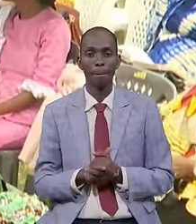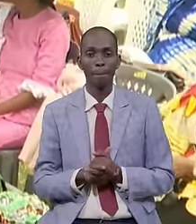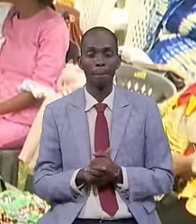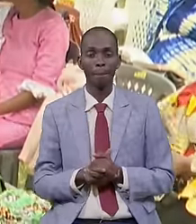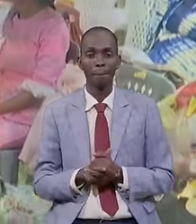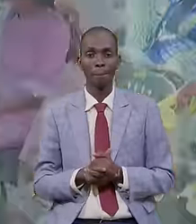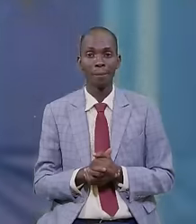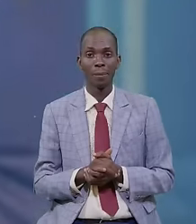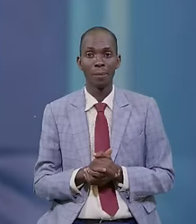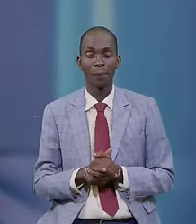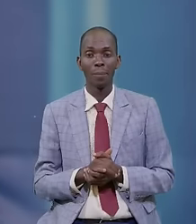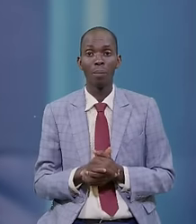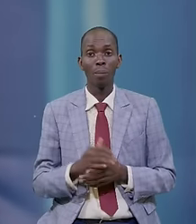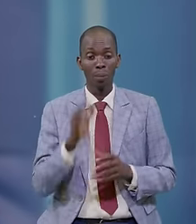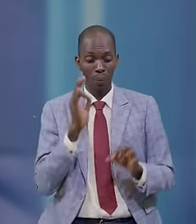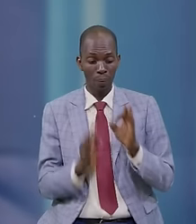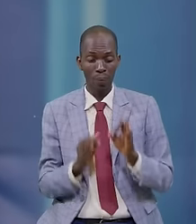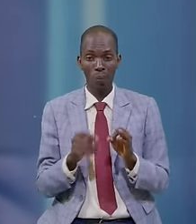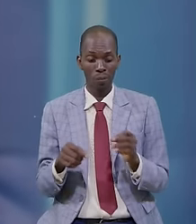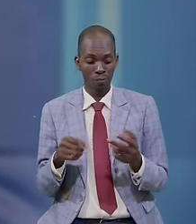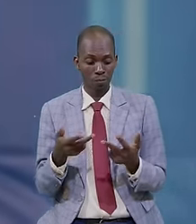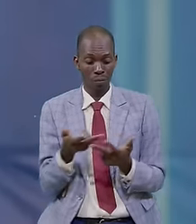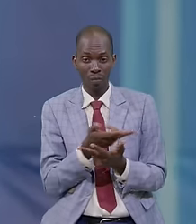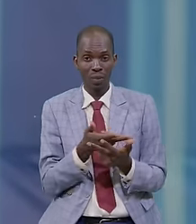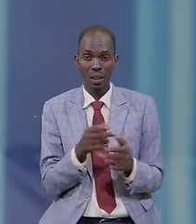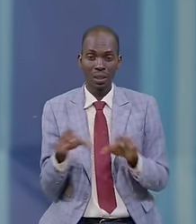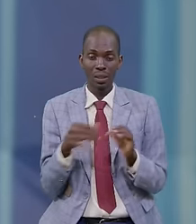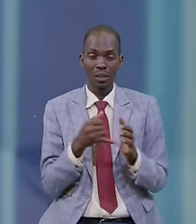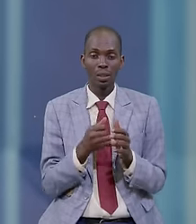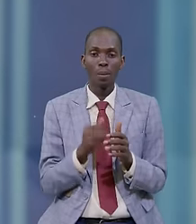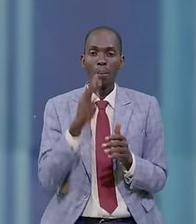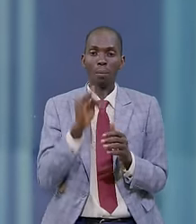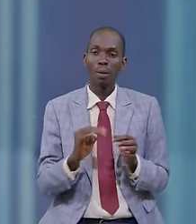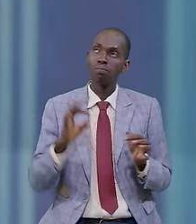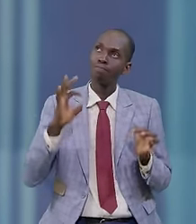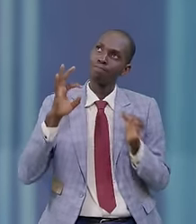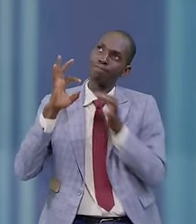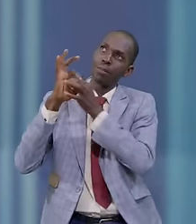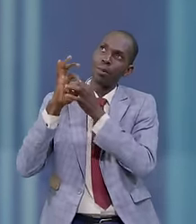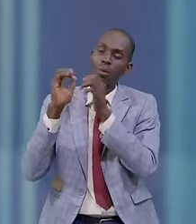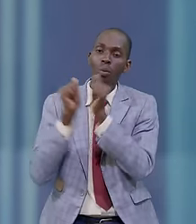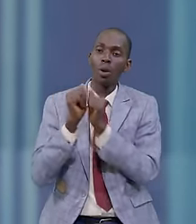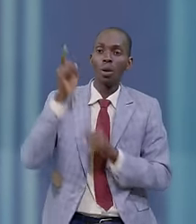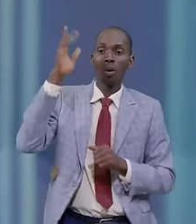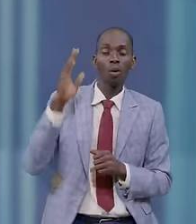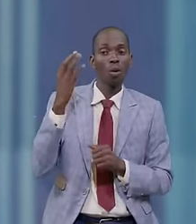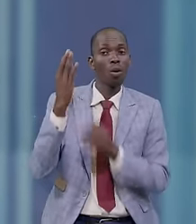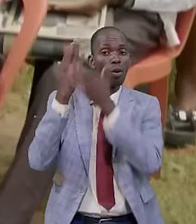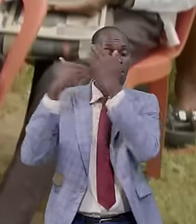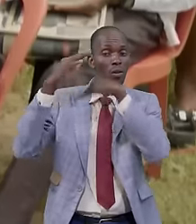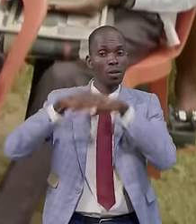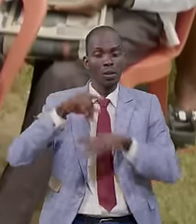If they did it with partnership with the God of heaven, you will do